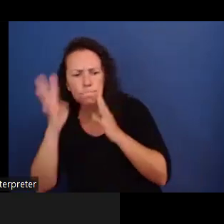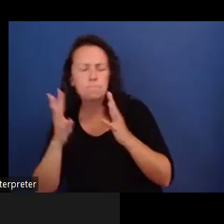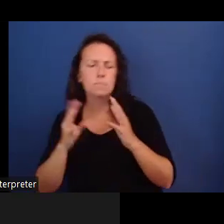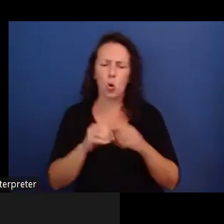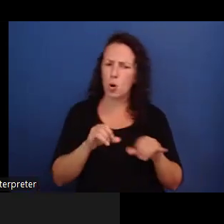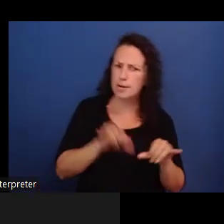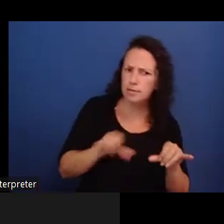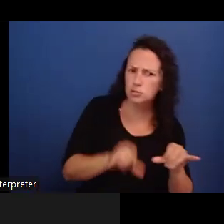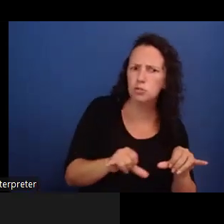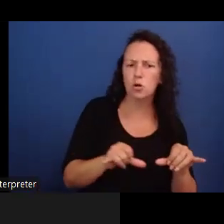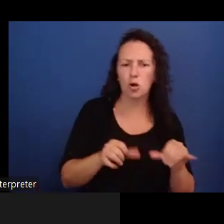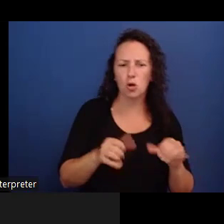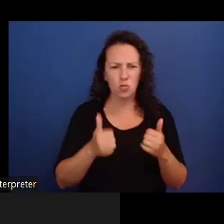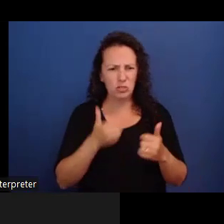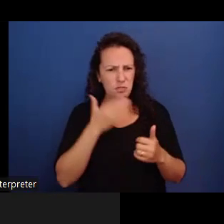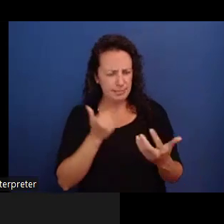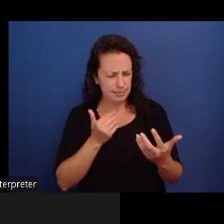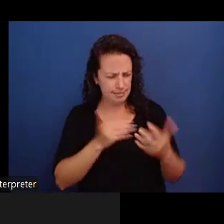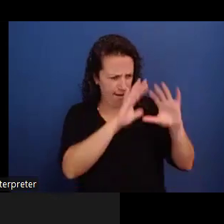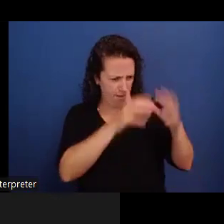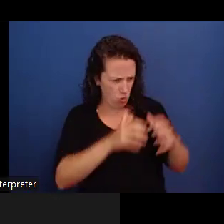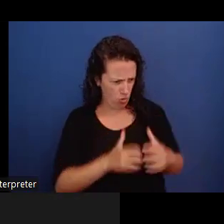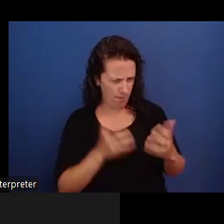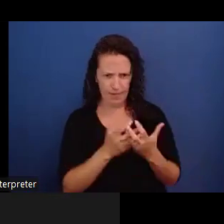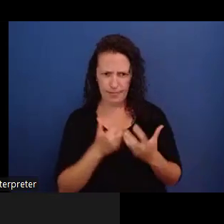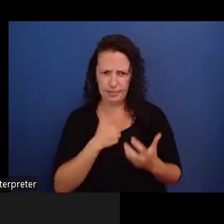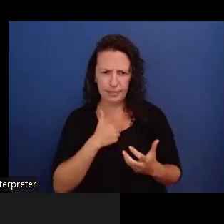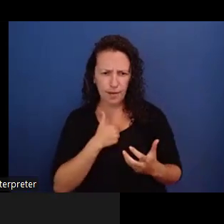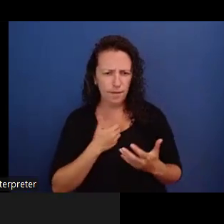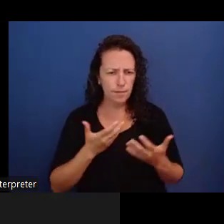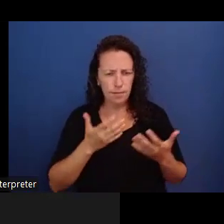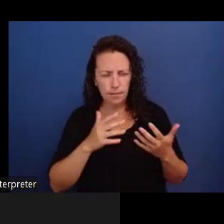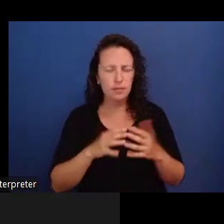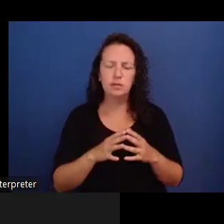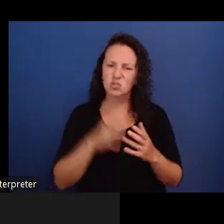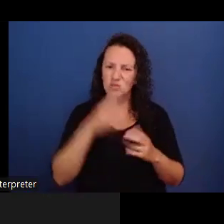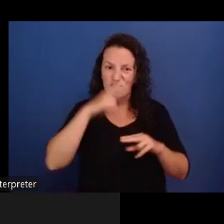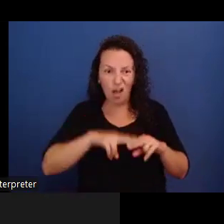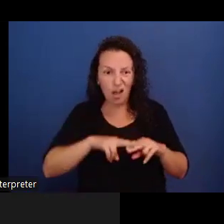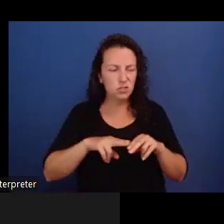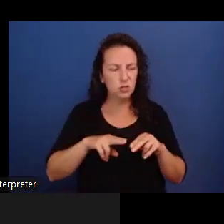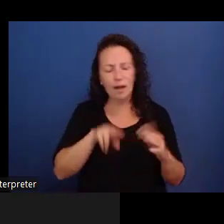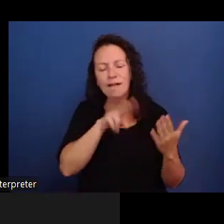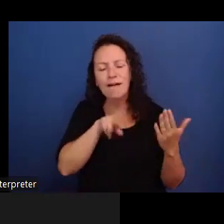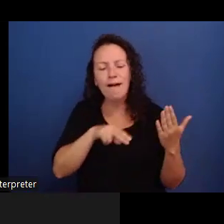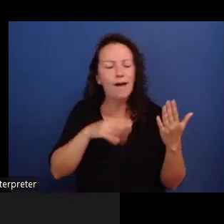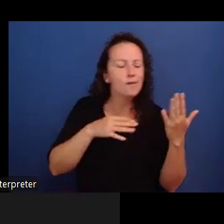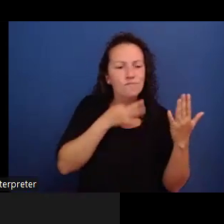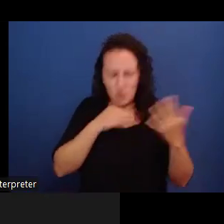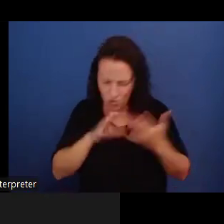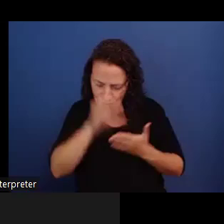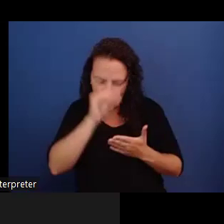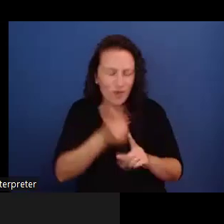conventional? So I think it's important to kind of look at it and have some fun with it, as well as